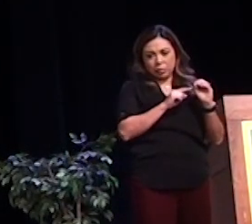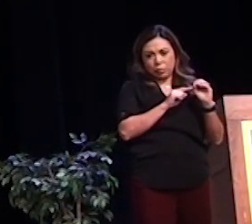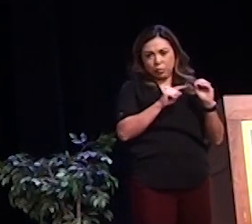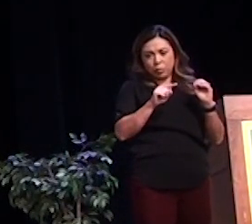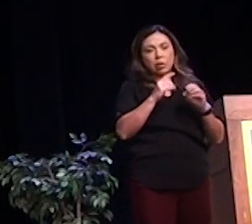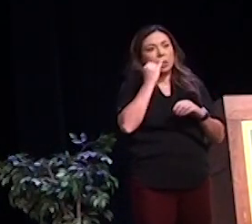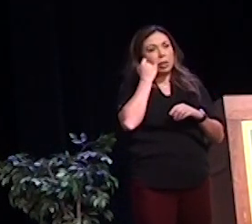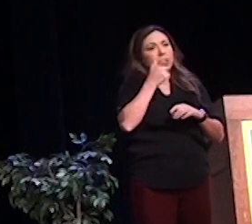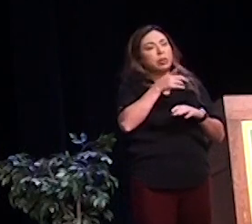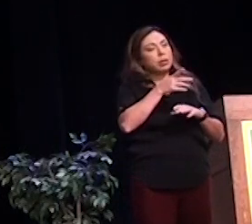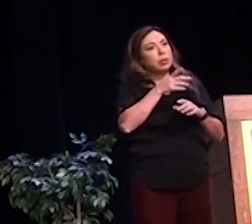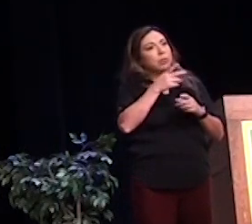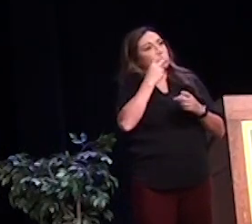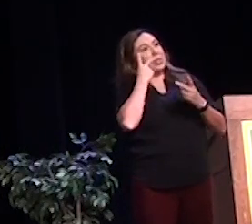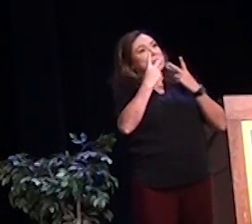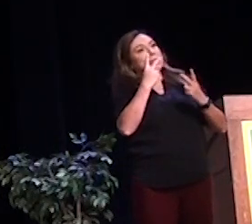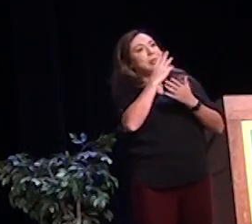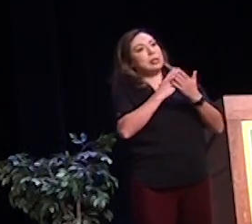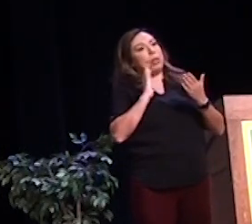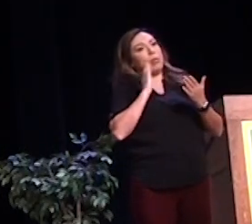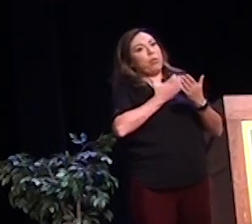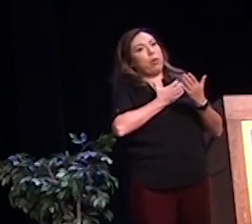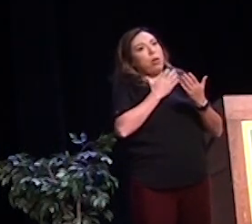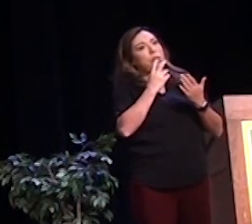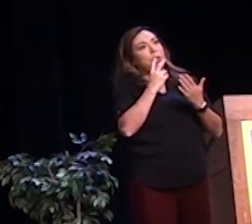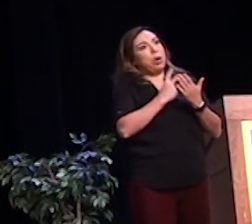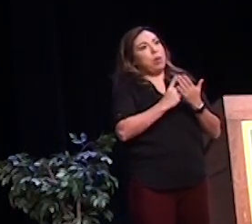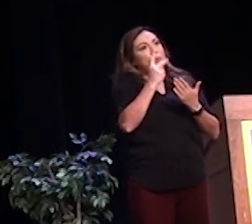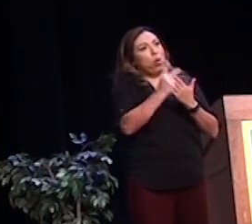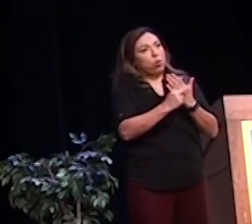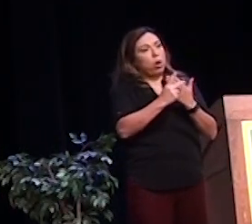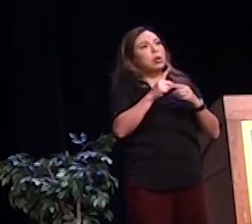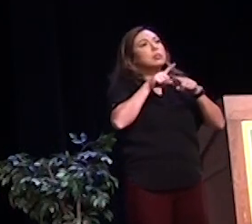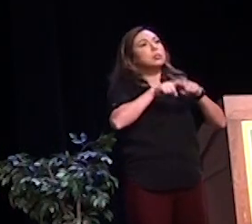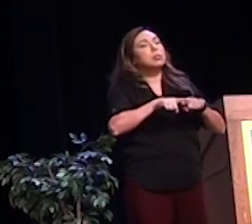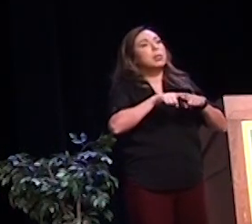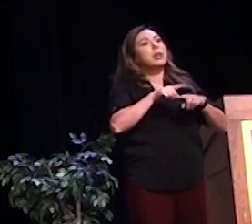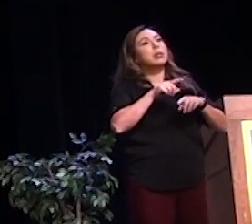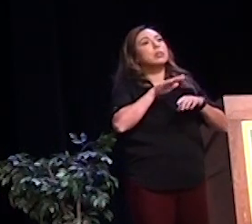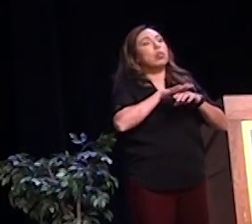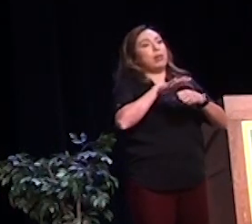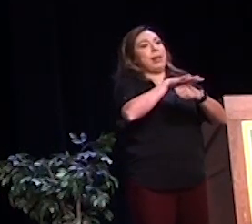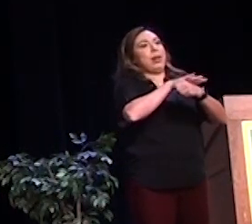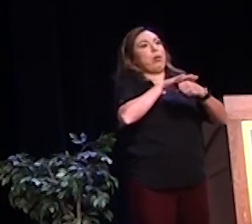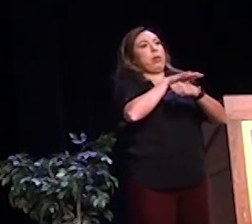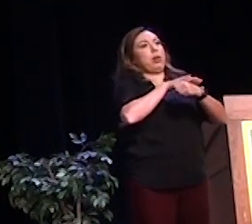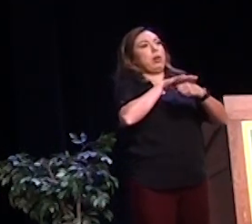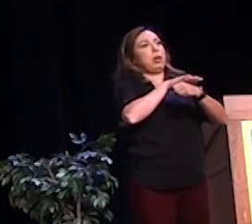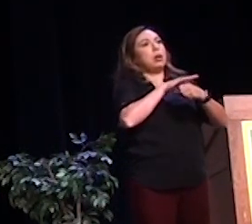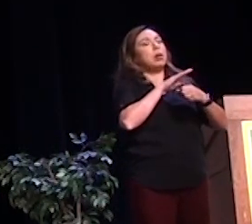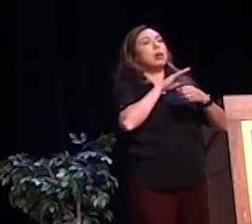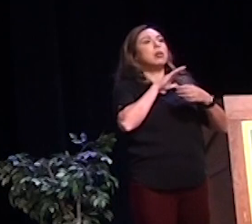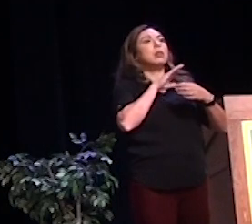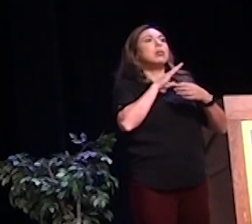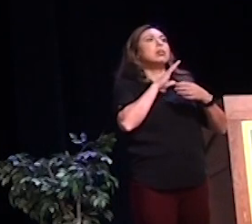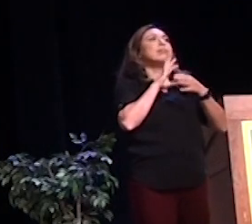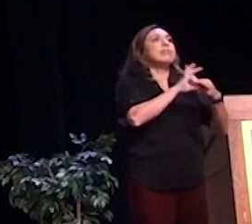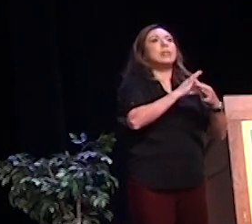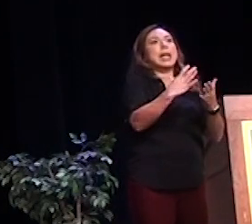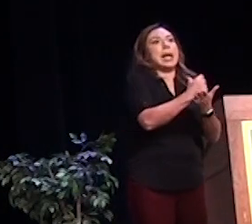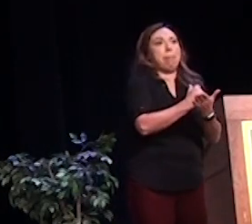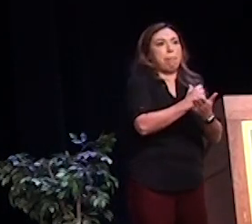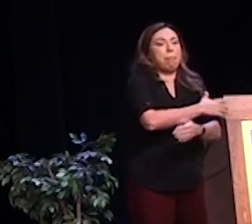around Salt Lake, you would see that some of our programs are traditionally based on area median income, right? It's about